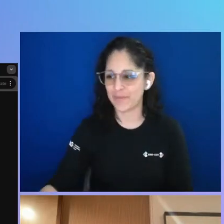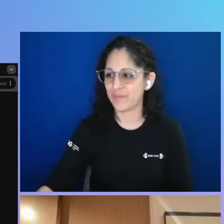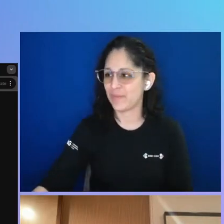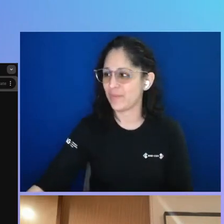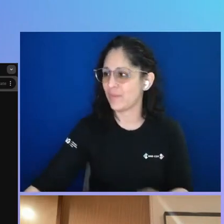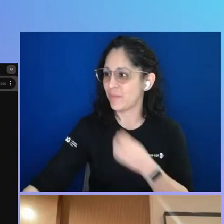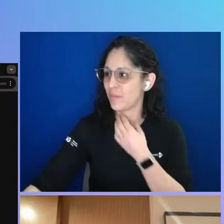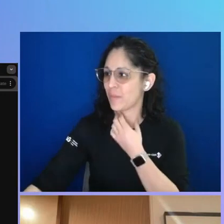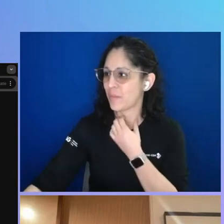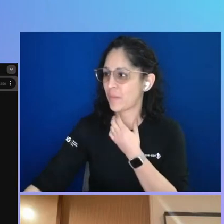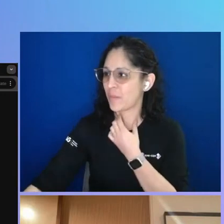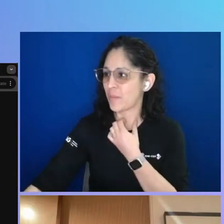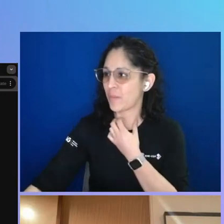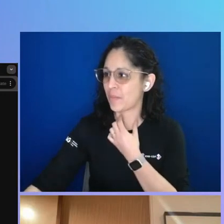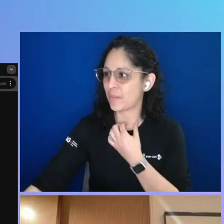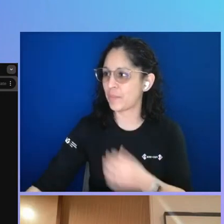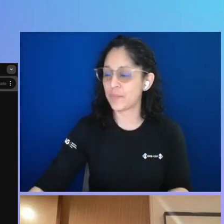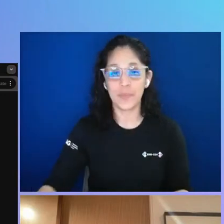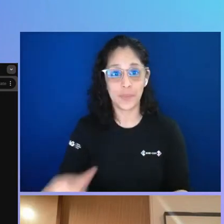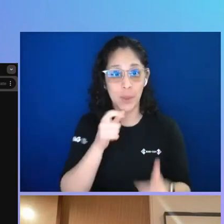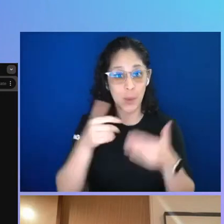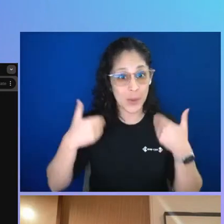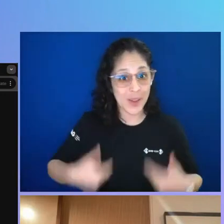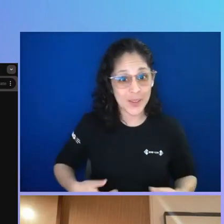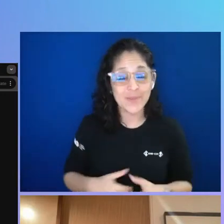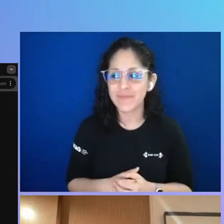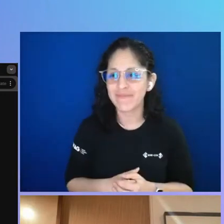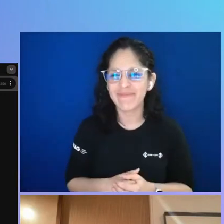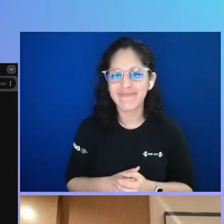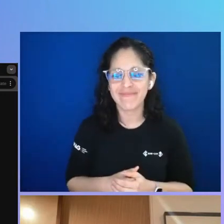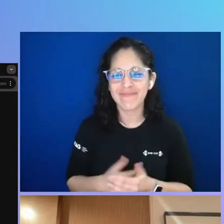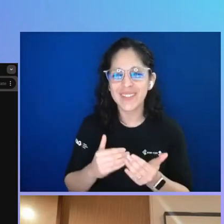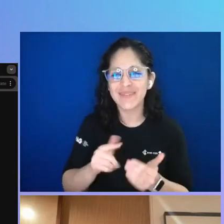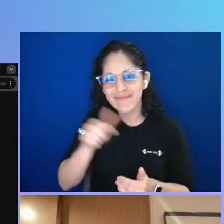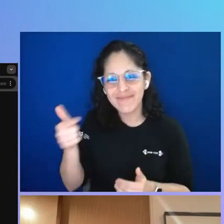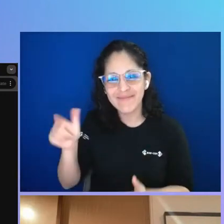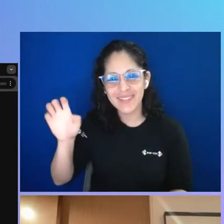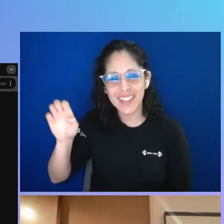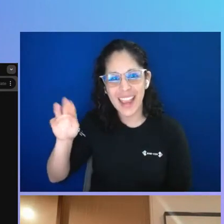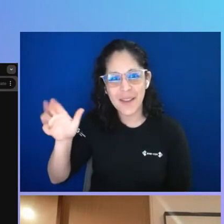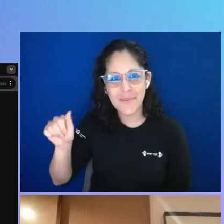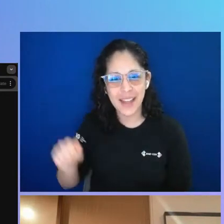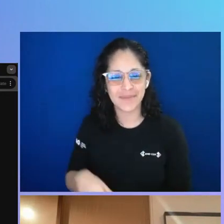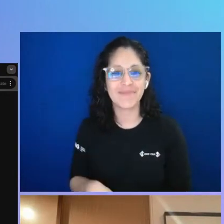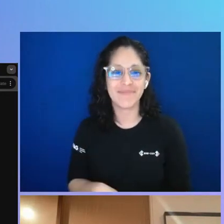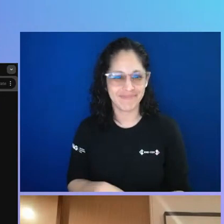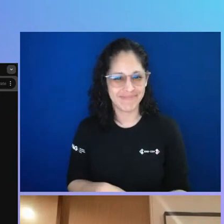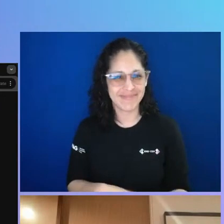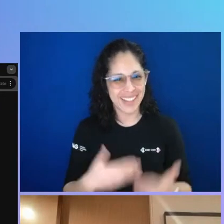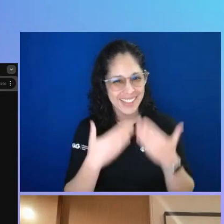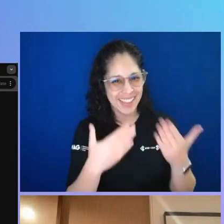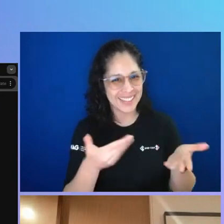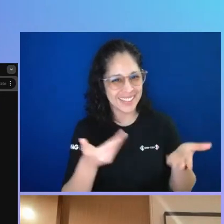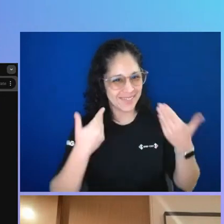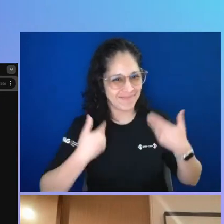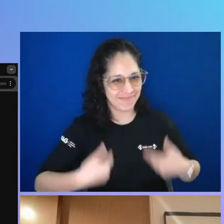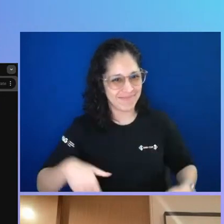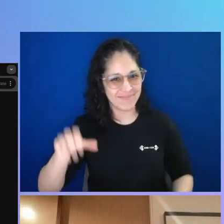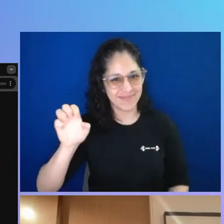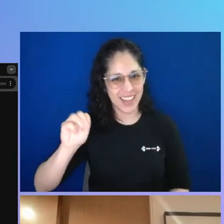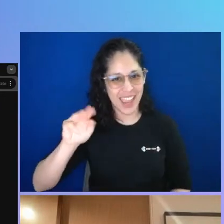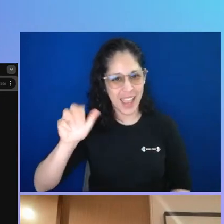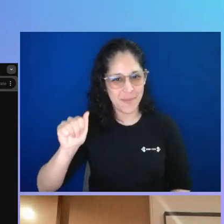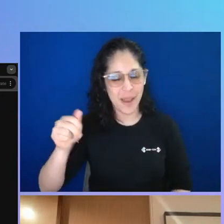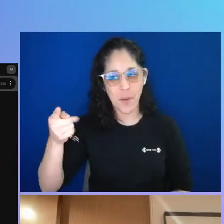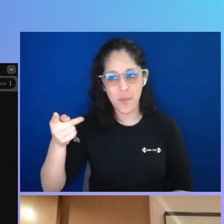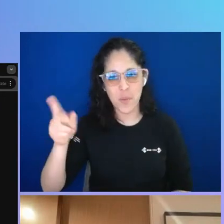Okay, we'll introduce ourselves first. Go ahead, Emma. Awesome. Thanks, Andrea. Hi, everyone. My name is Emma. My pronouns